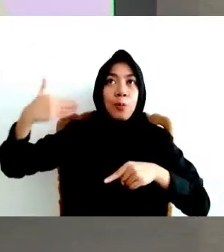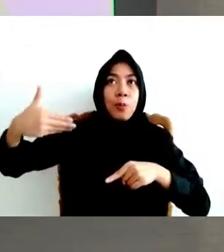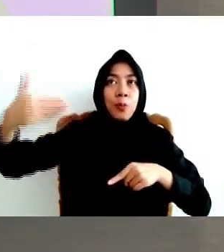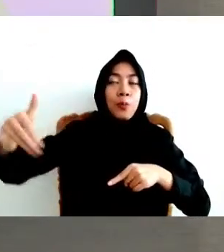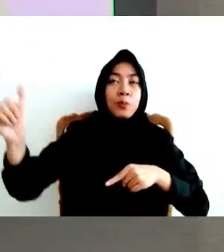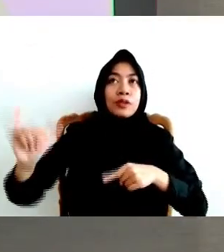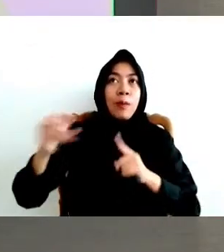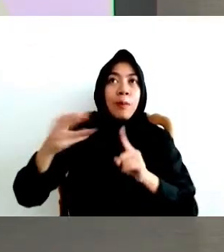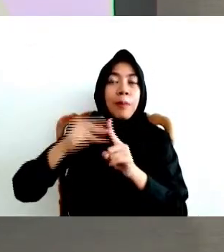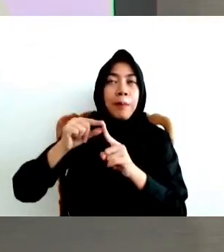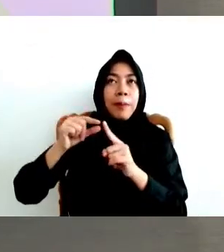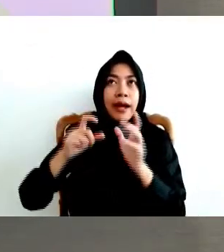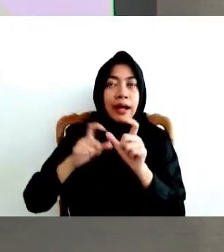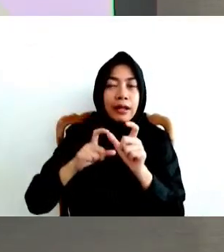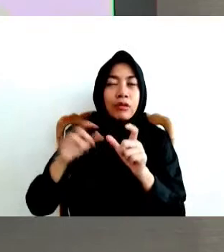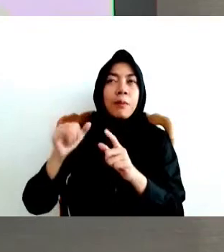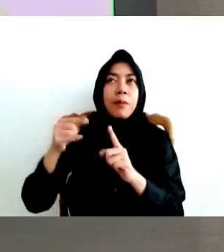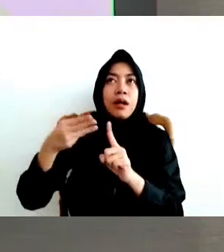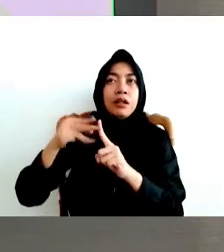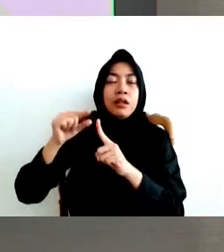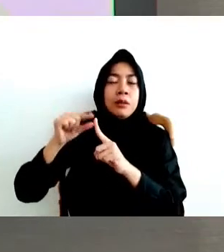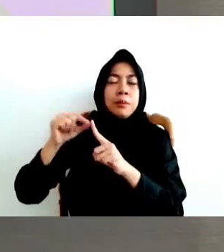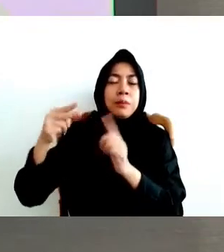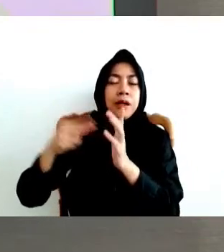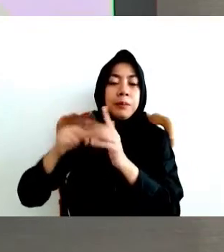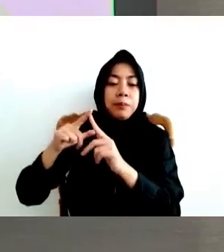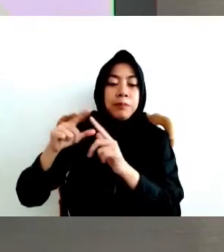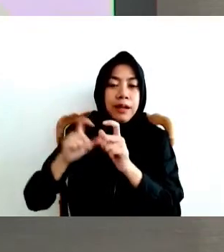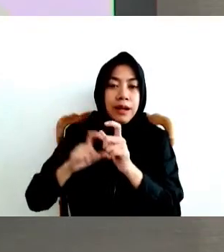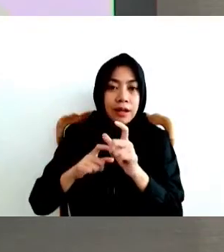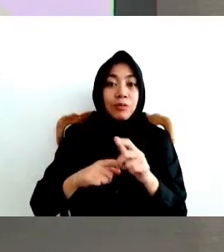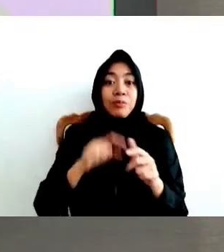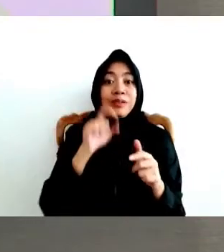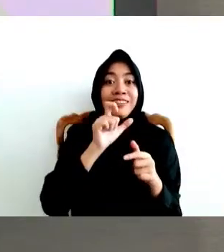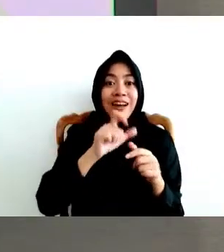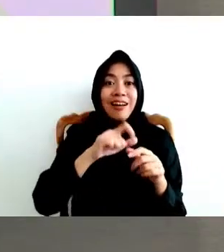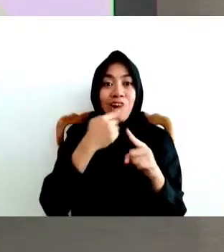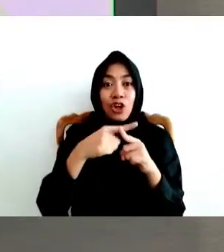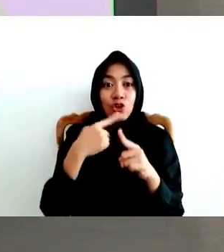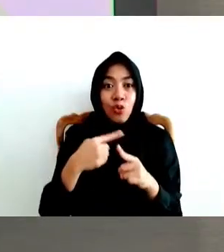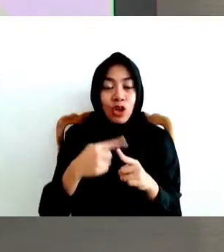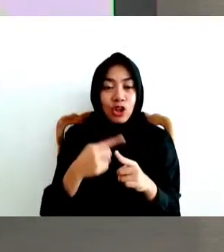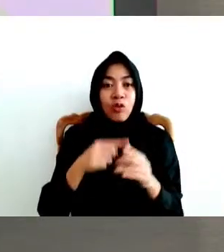Bappenas, with this new revised method, there's also